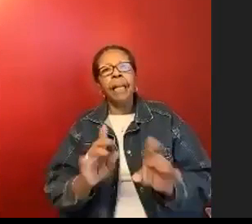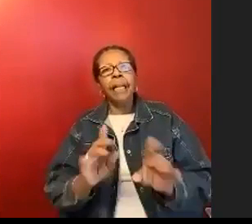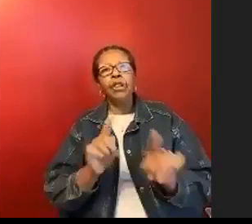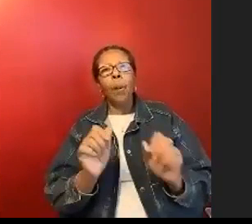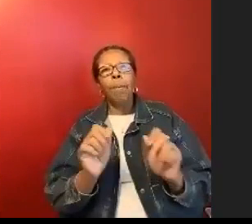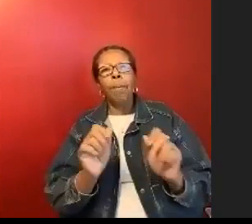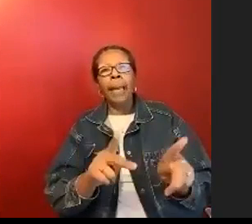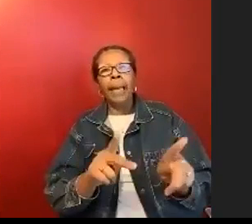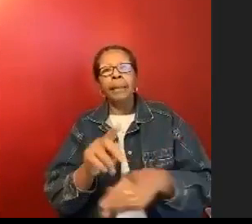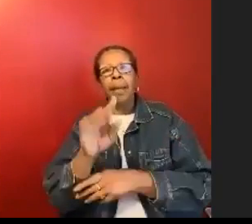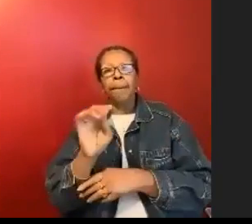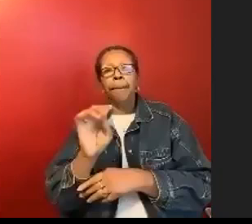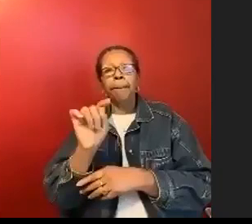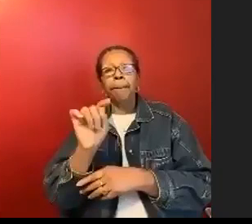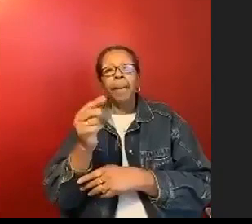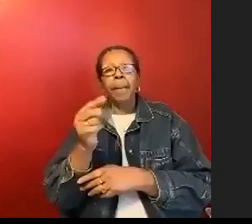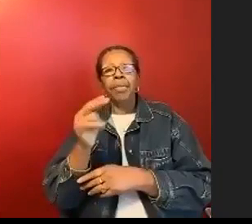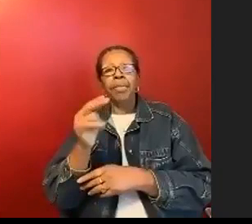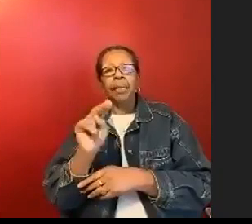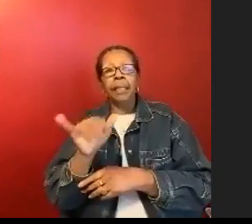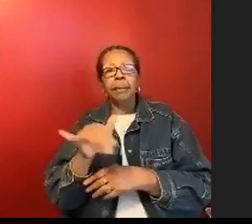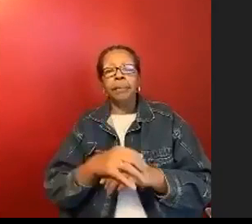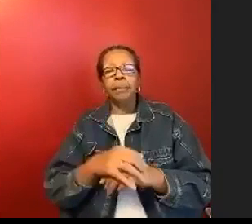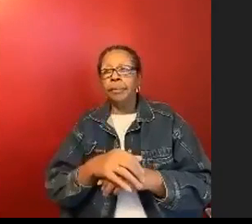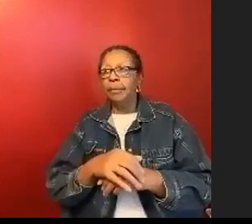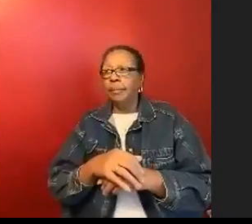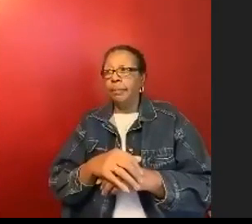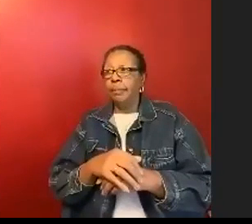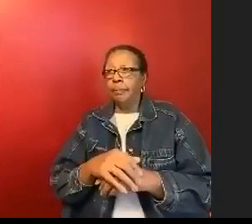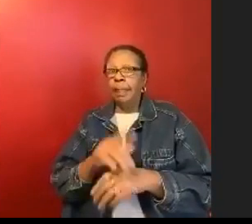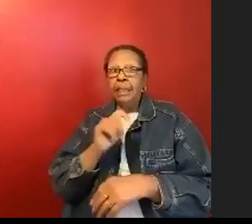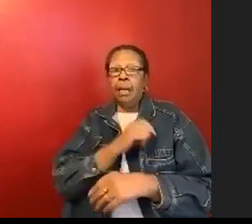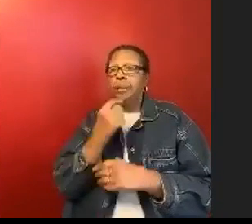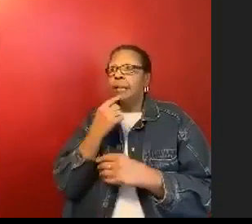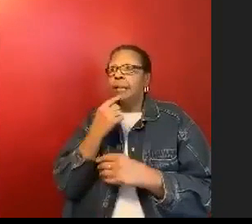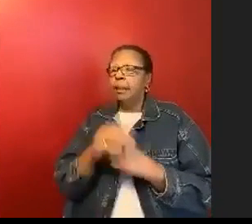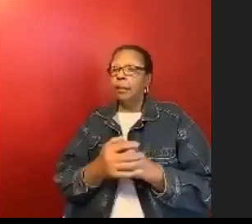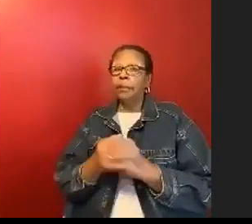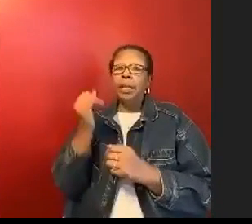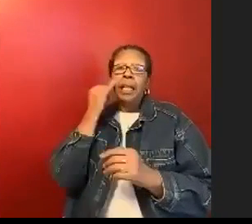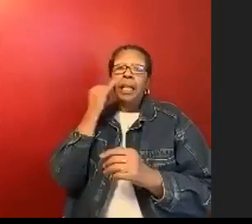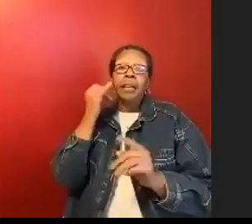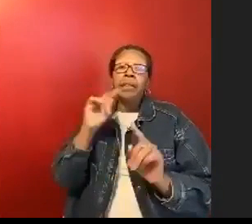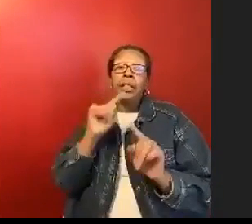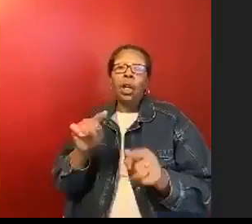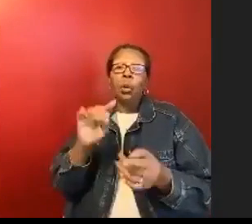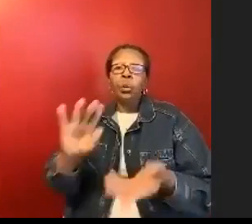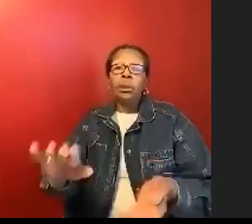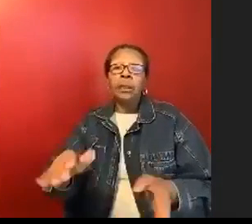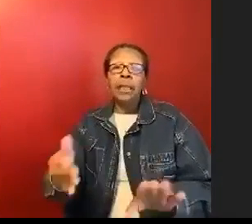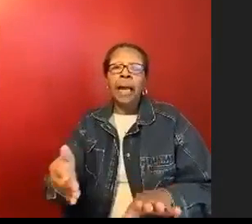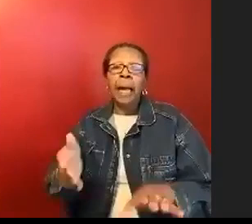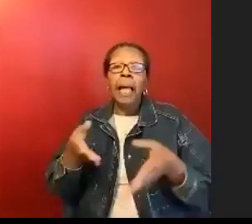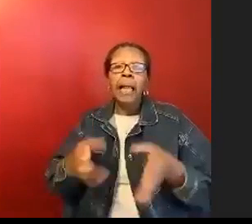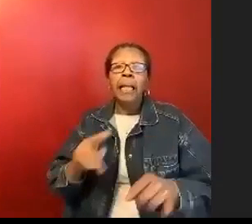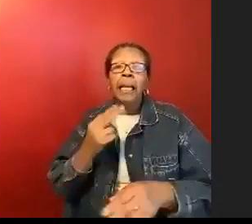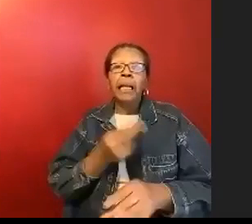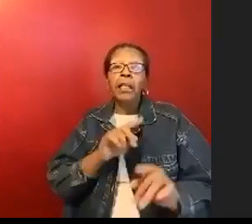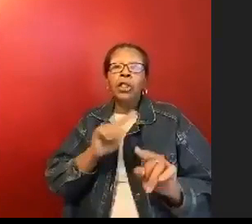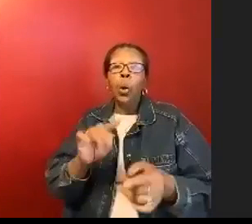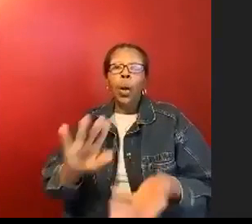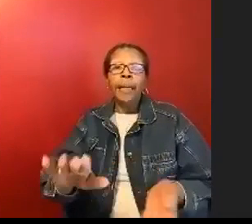the one who stood up and said, if he goes to die, let us all go and die with